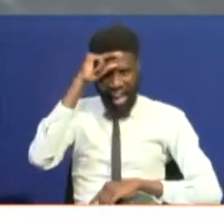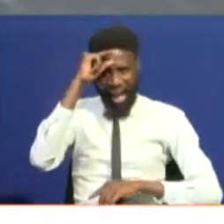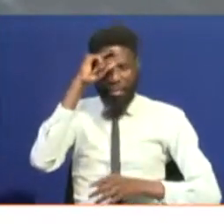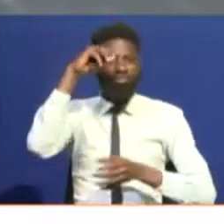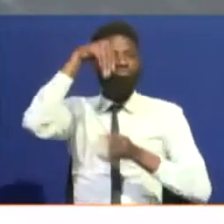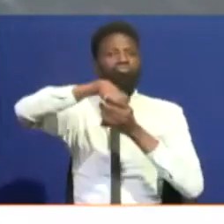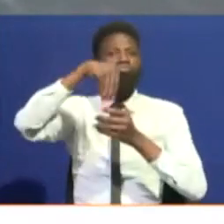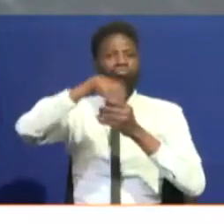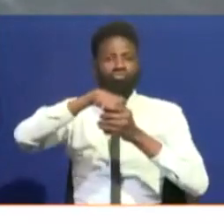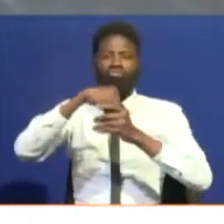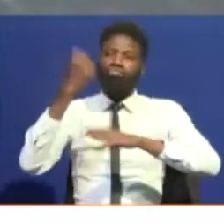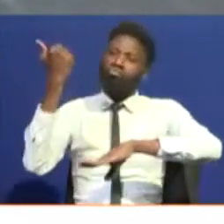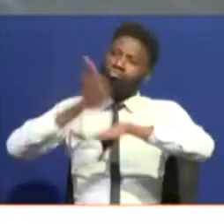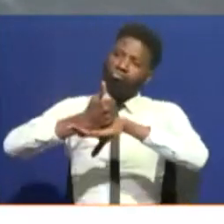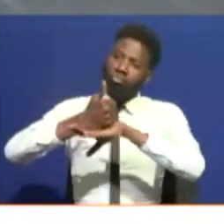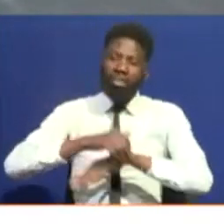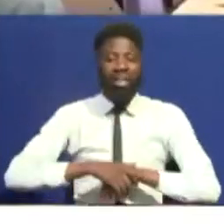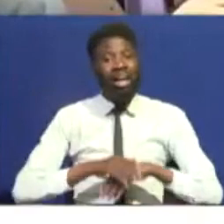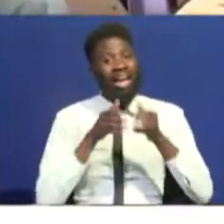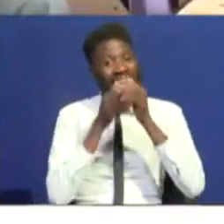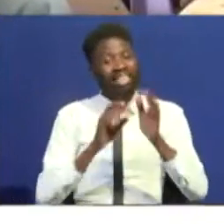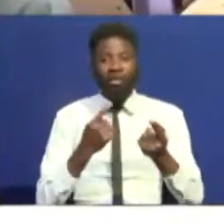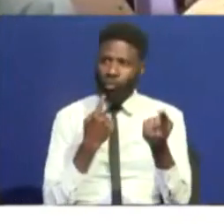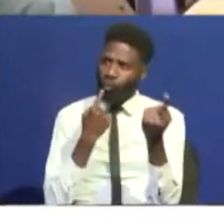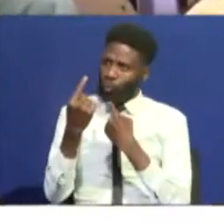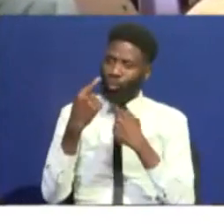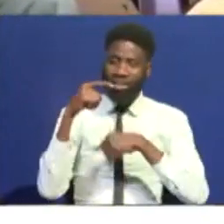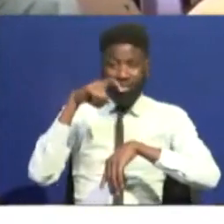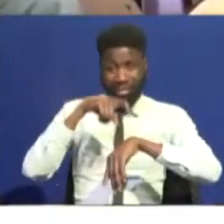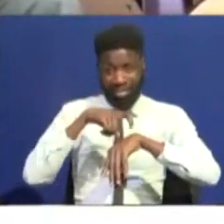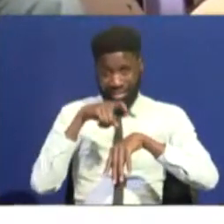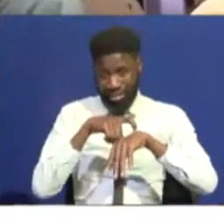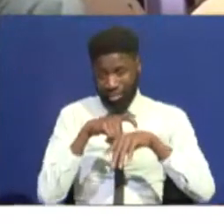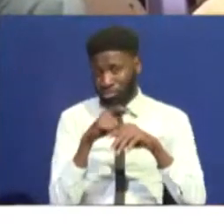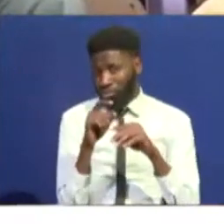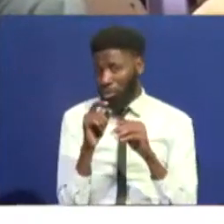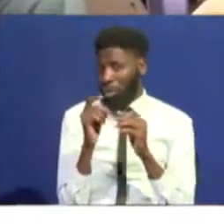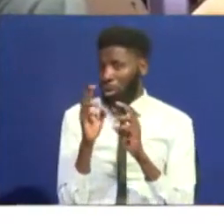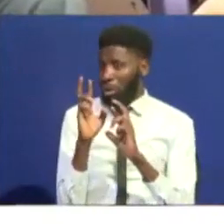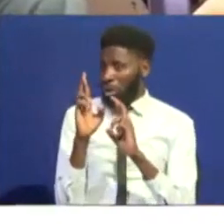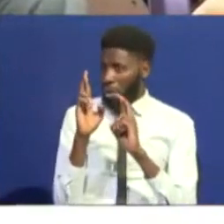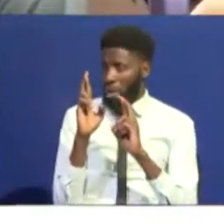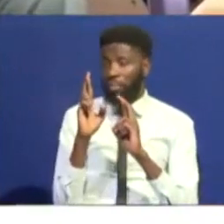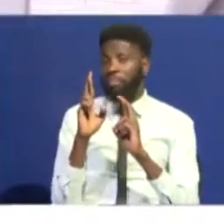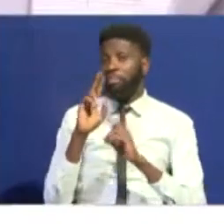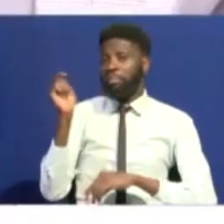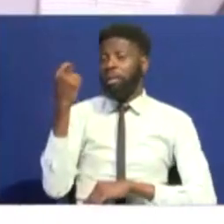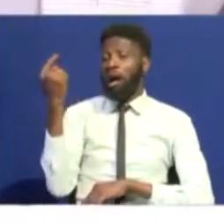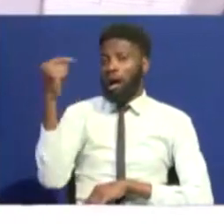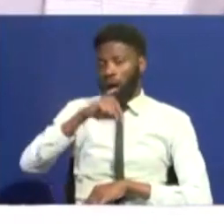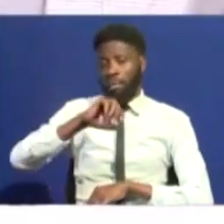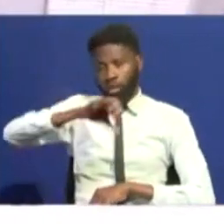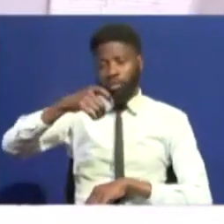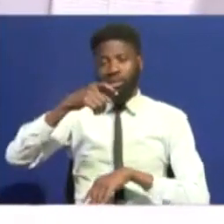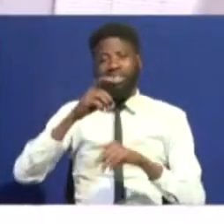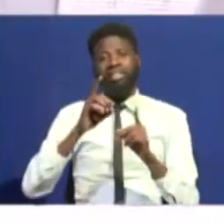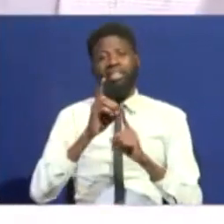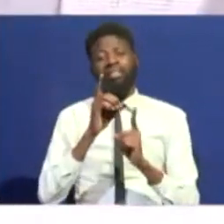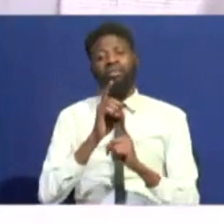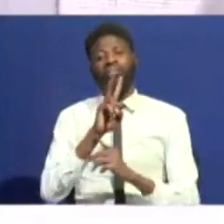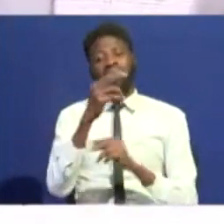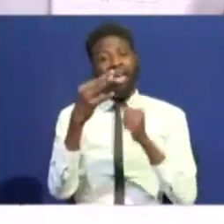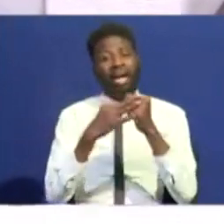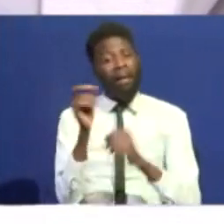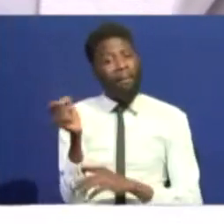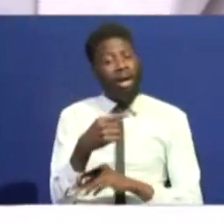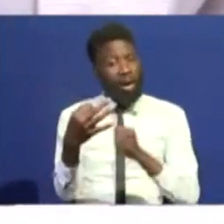The leaders who spoke ahead of the president's anticipated visit in the county, scheduled for 28th August, said the move is